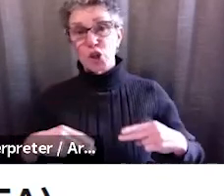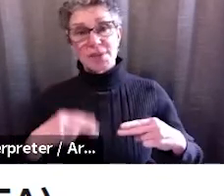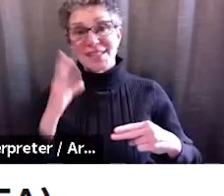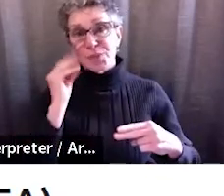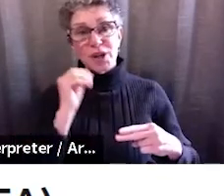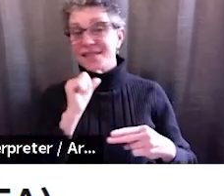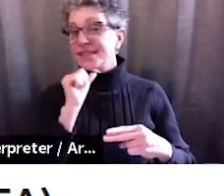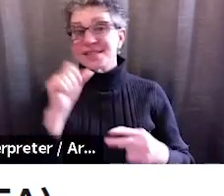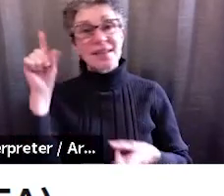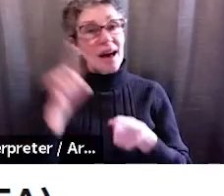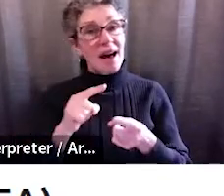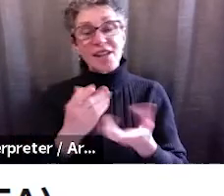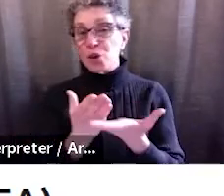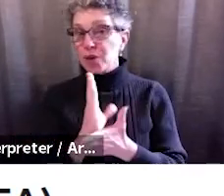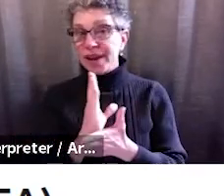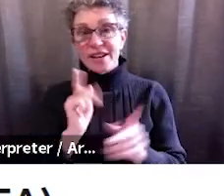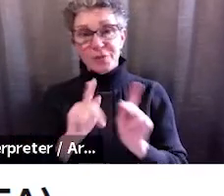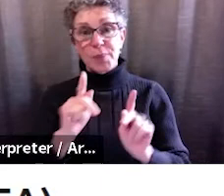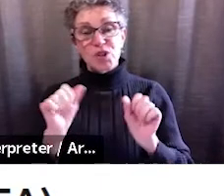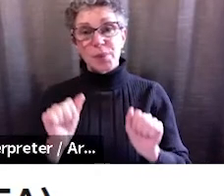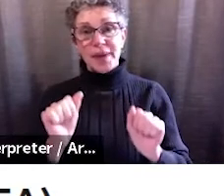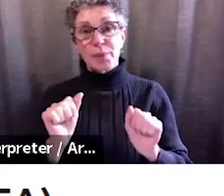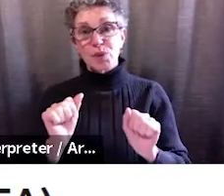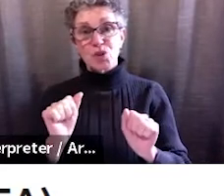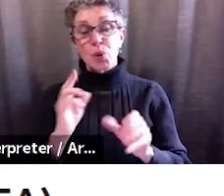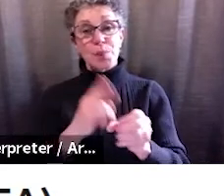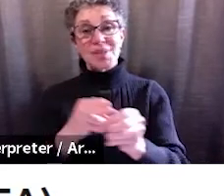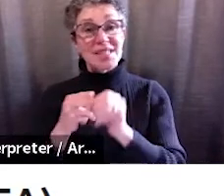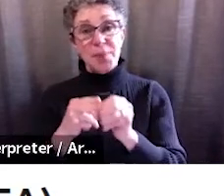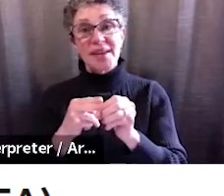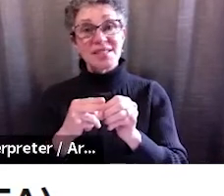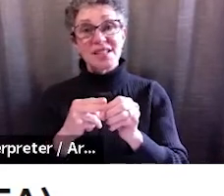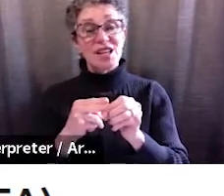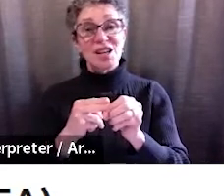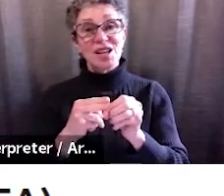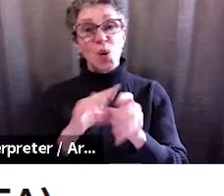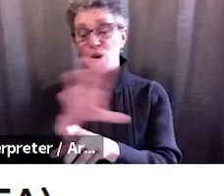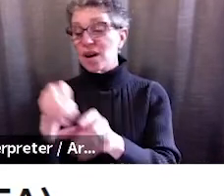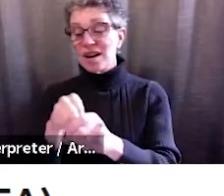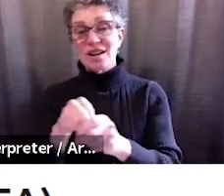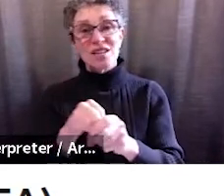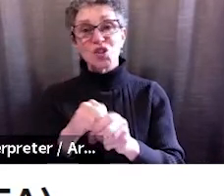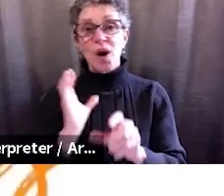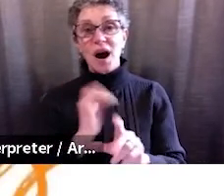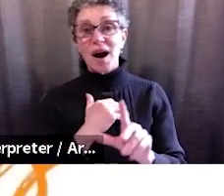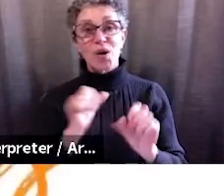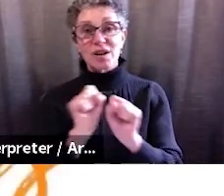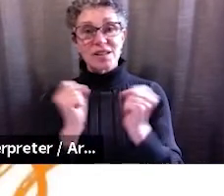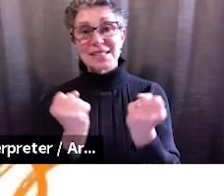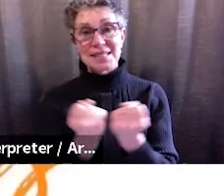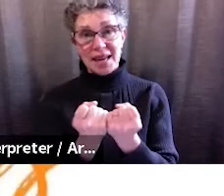of individuals to participate in or contribute to society.